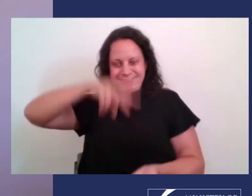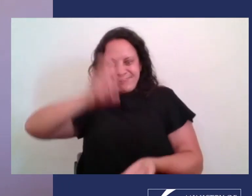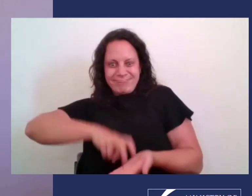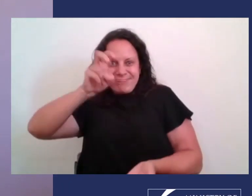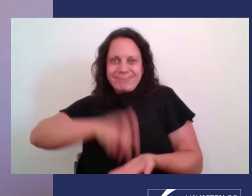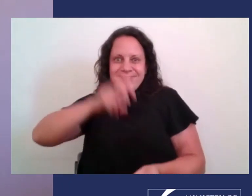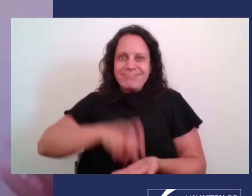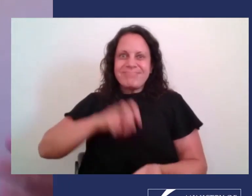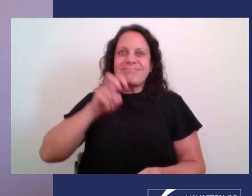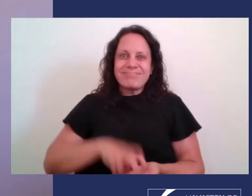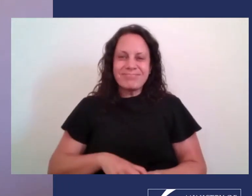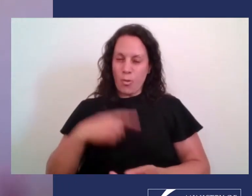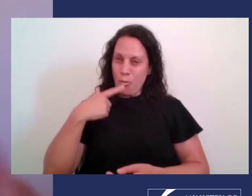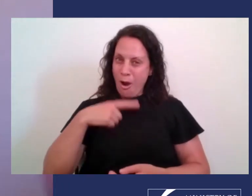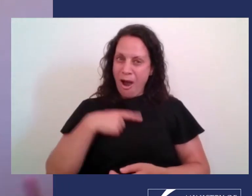for 5